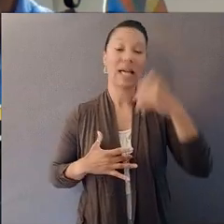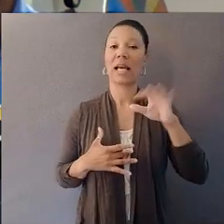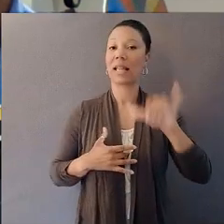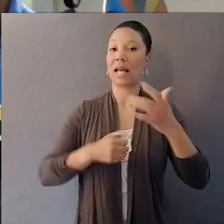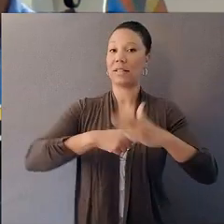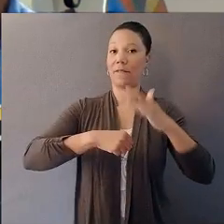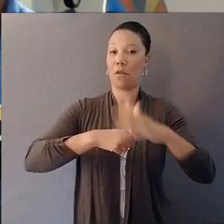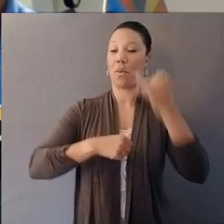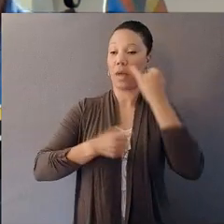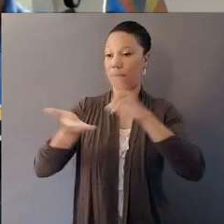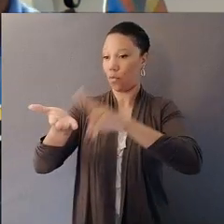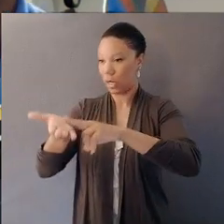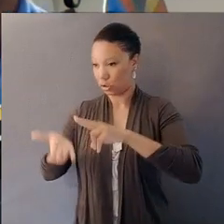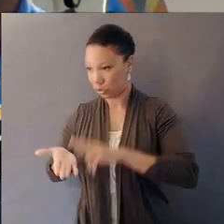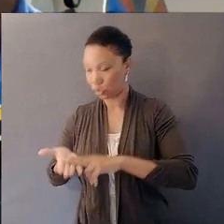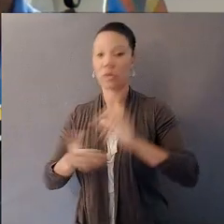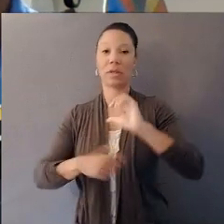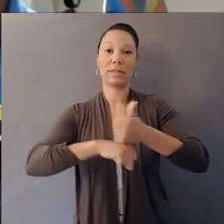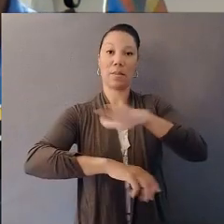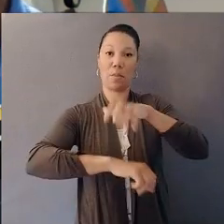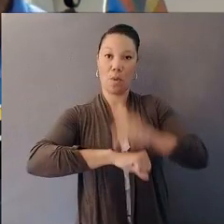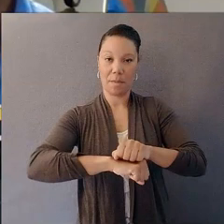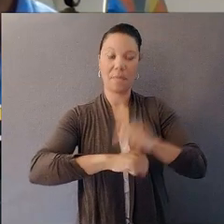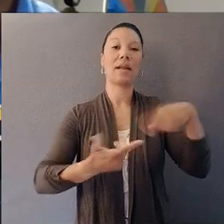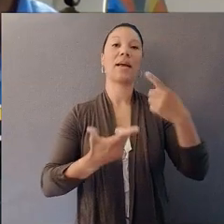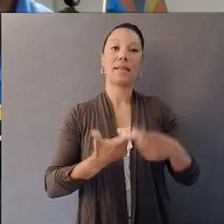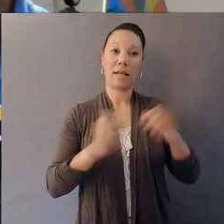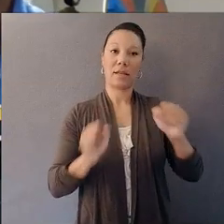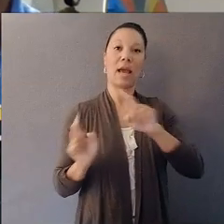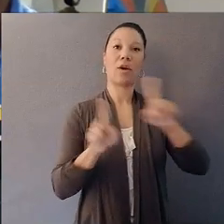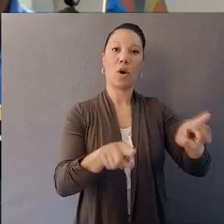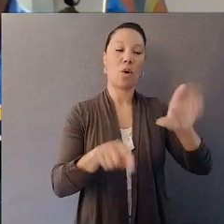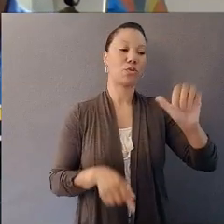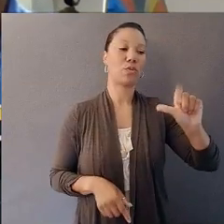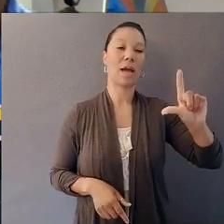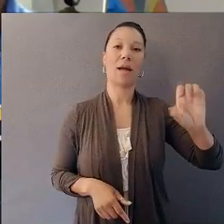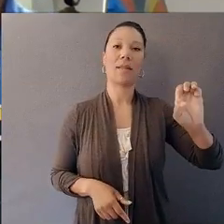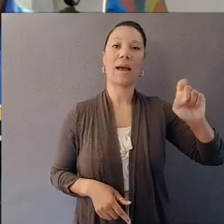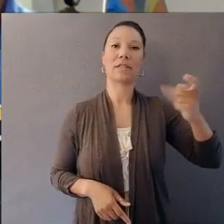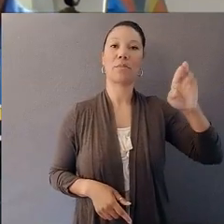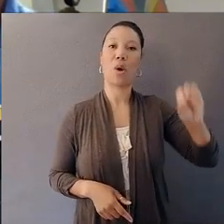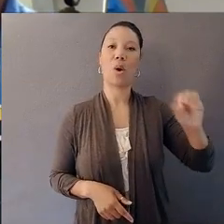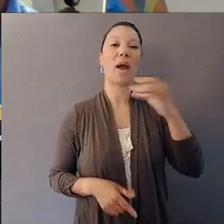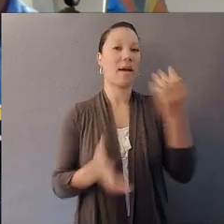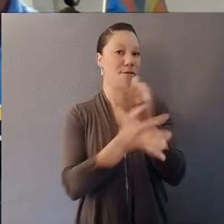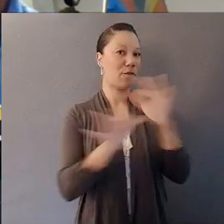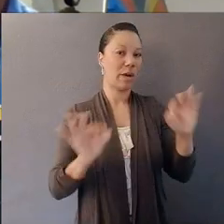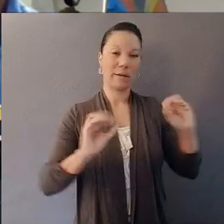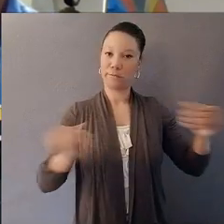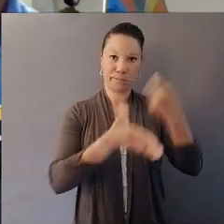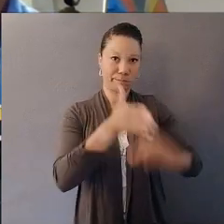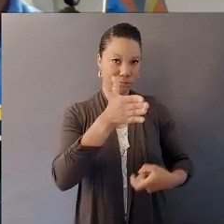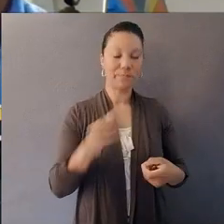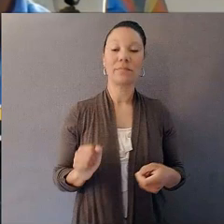registers beforehand, and it's free. That's right, Sandeep. So as a reminder, this test site is not intended